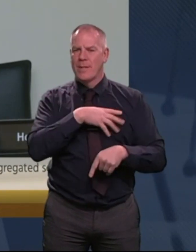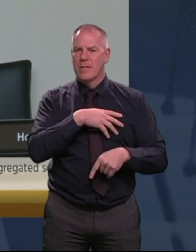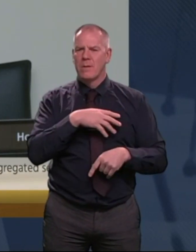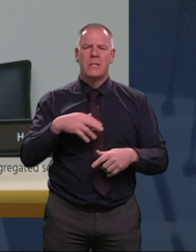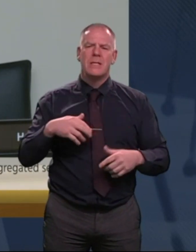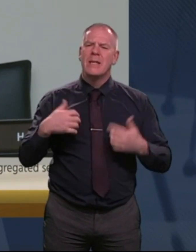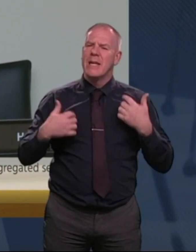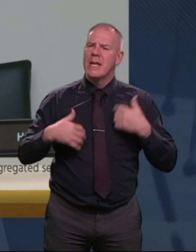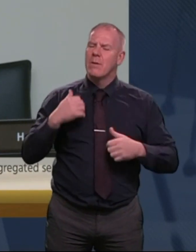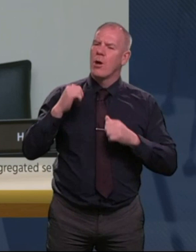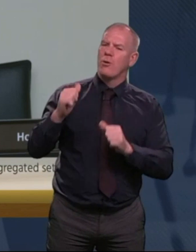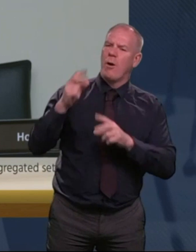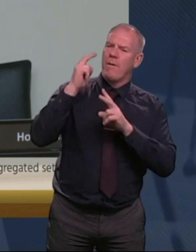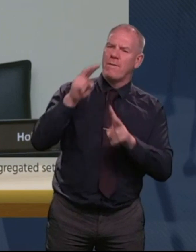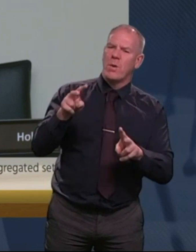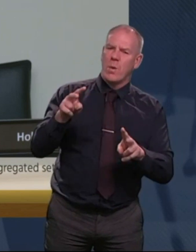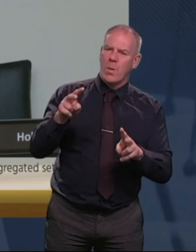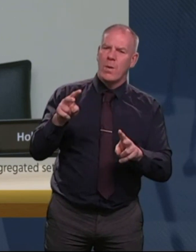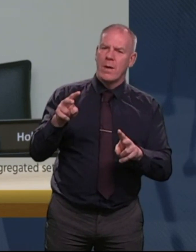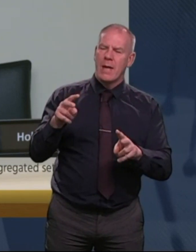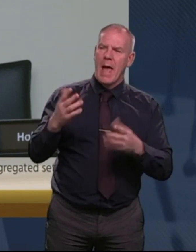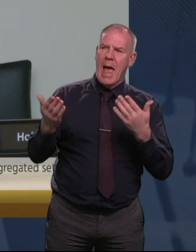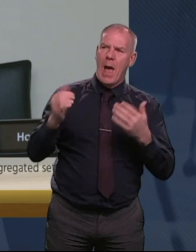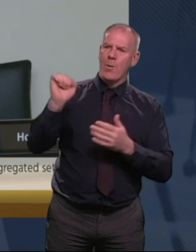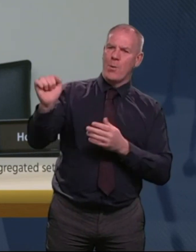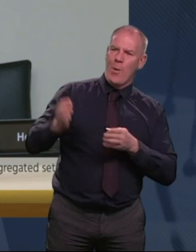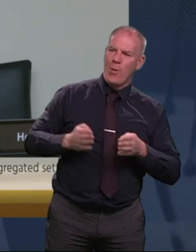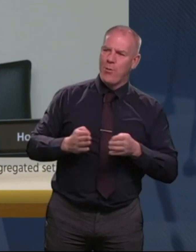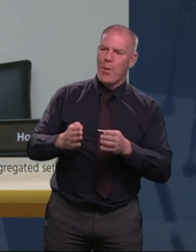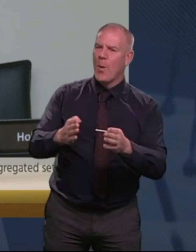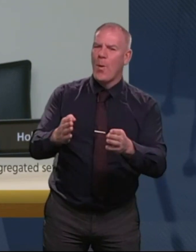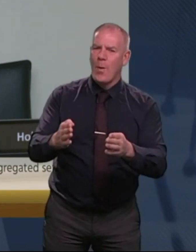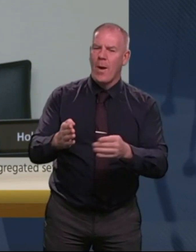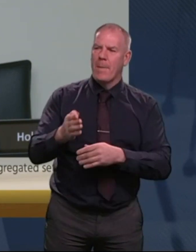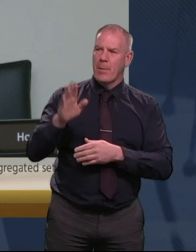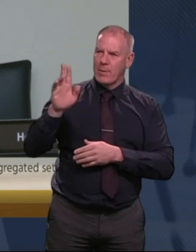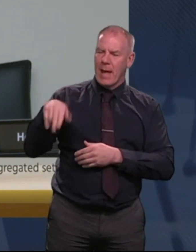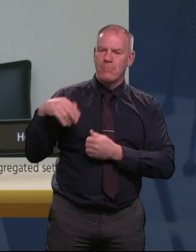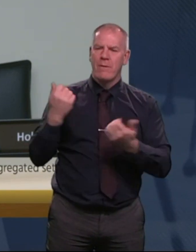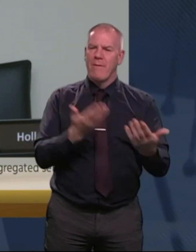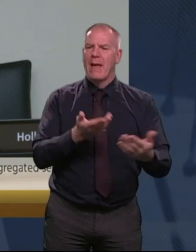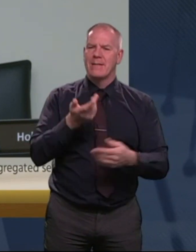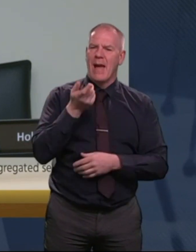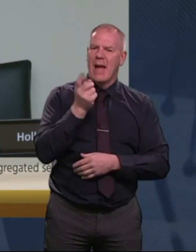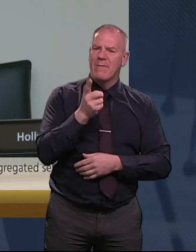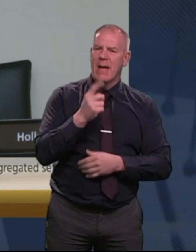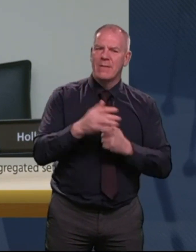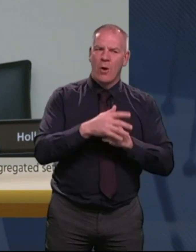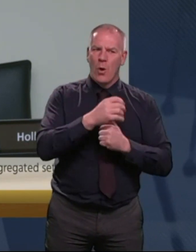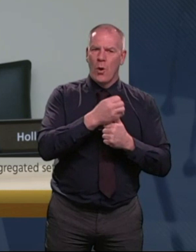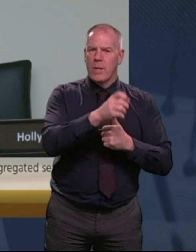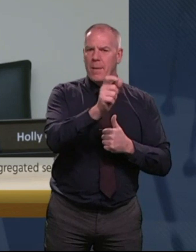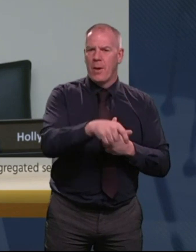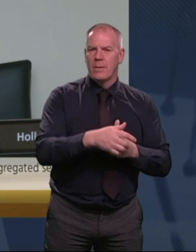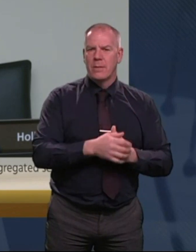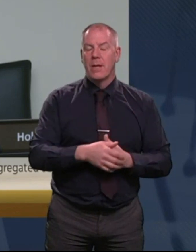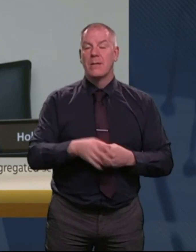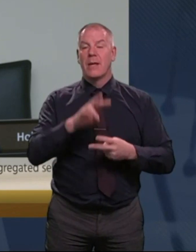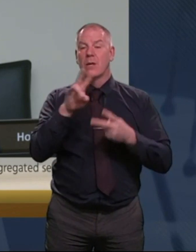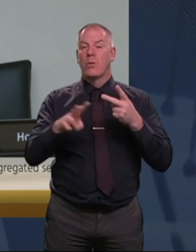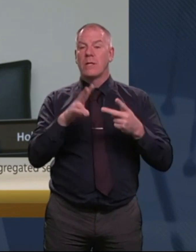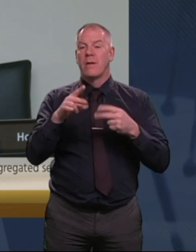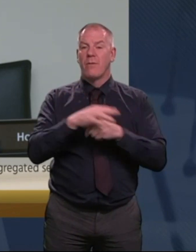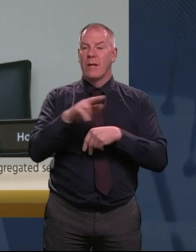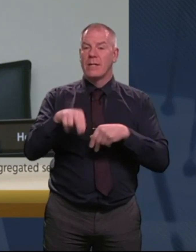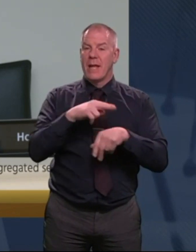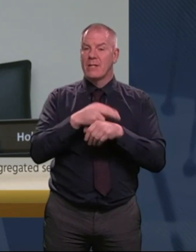hear your insights into that and how you maybe navigated it, or any advice you might have for somebody else. And then I might ask questions for the National